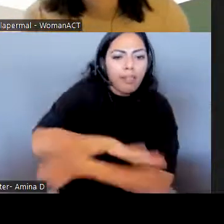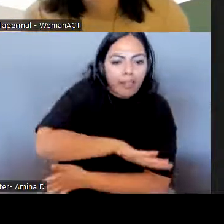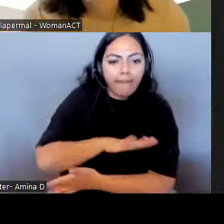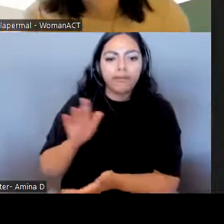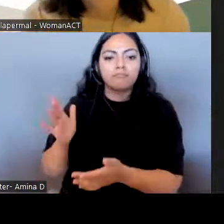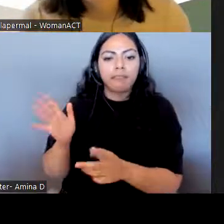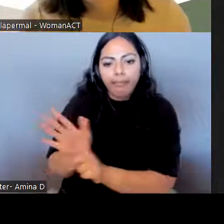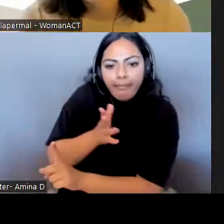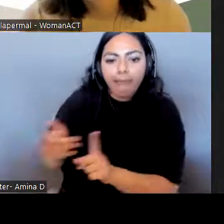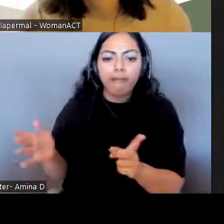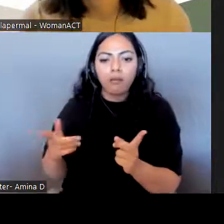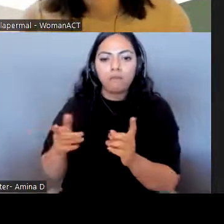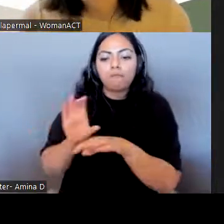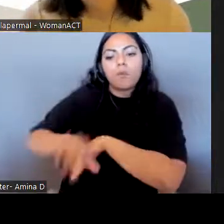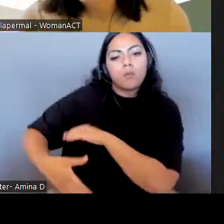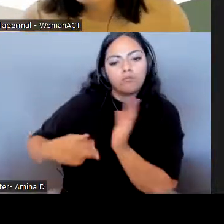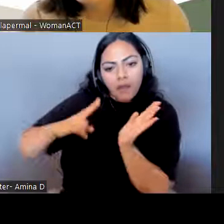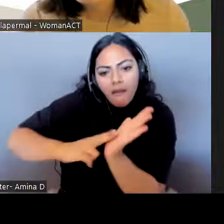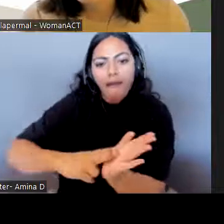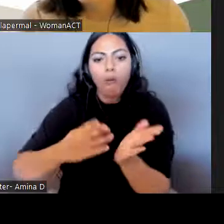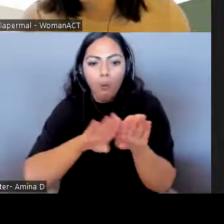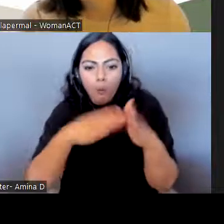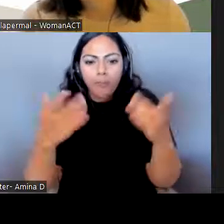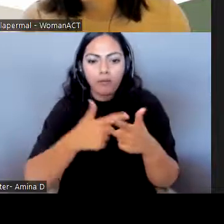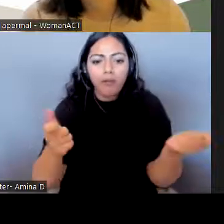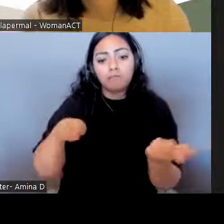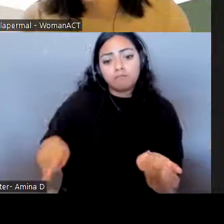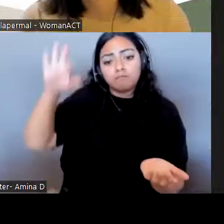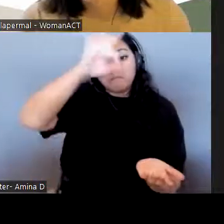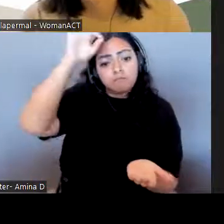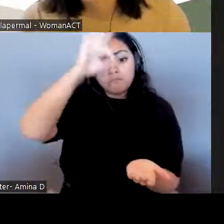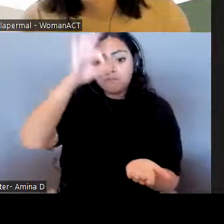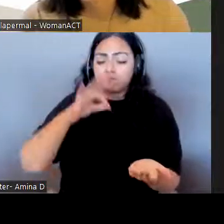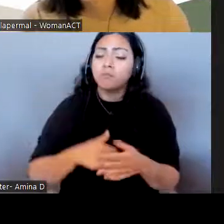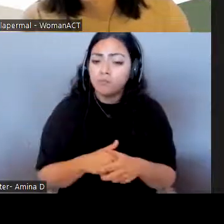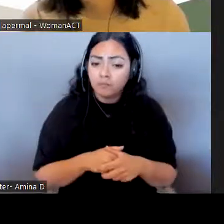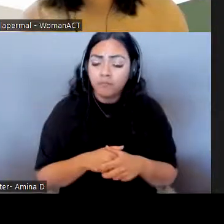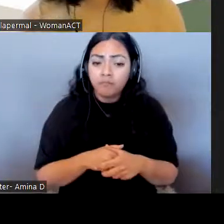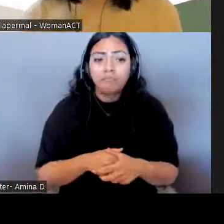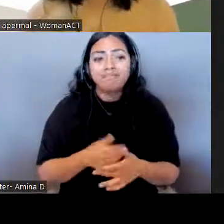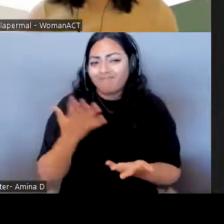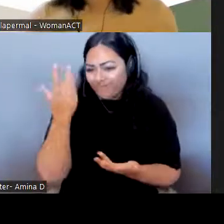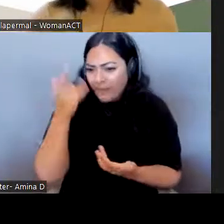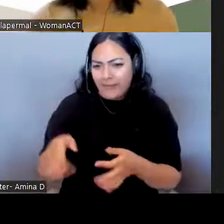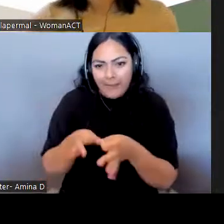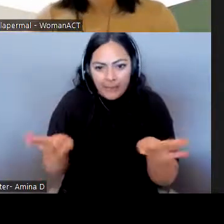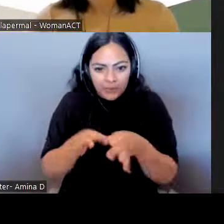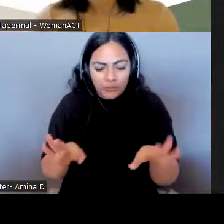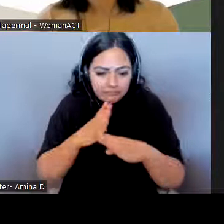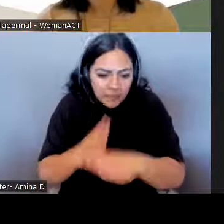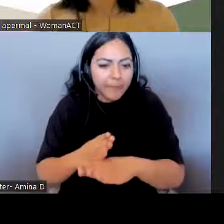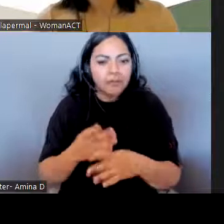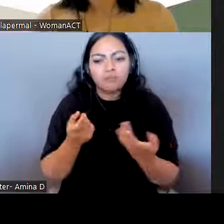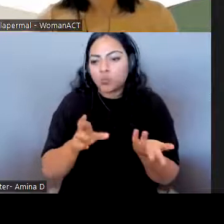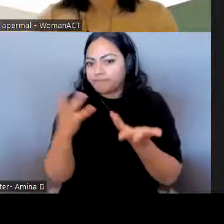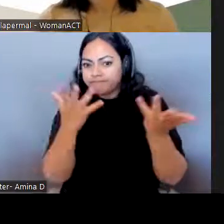advantage of their lack of knowledge or understanding of systems, or lack of language skills. So one